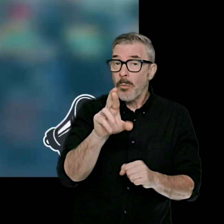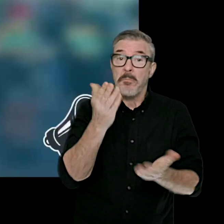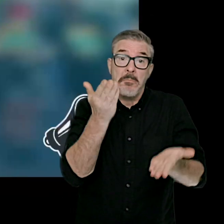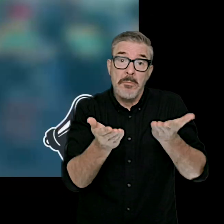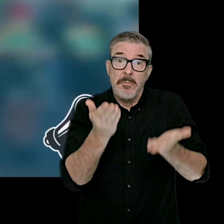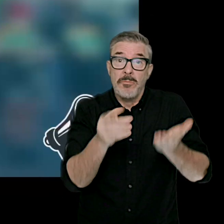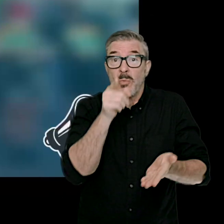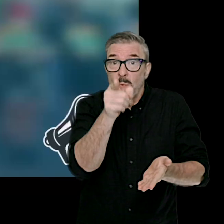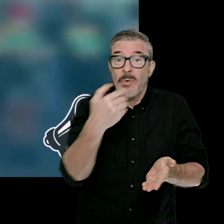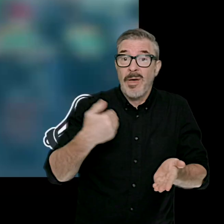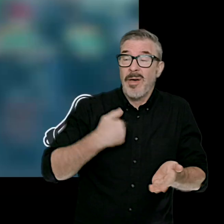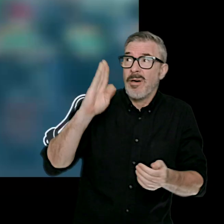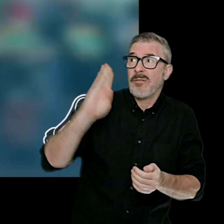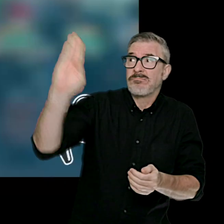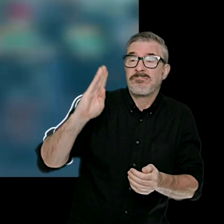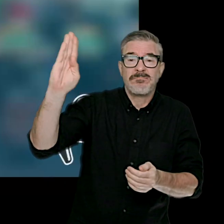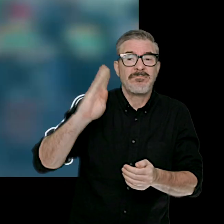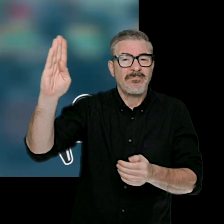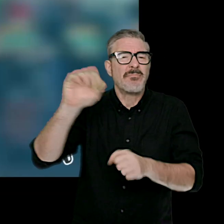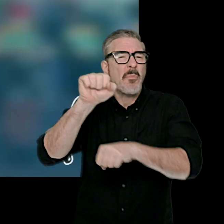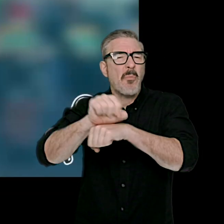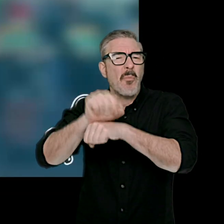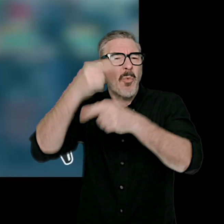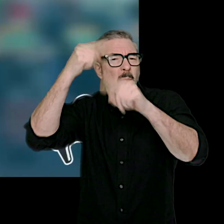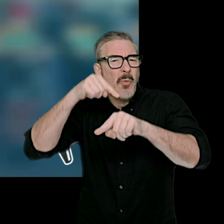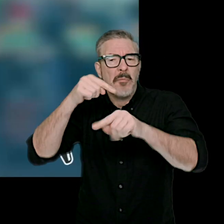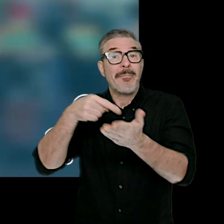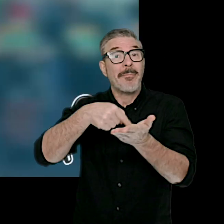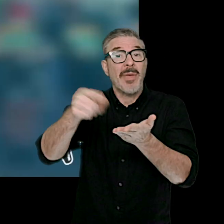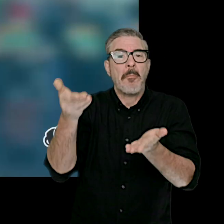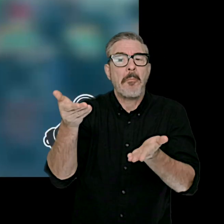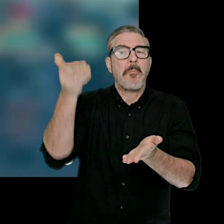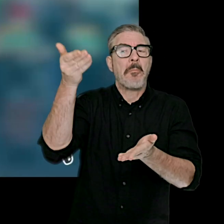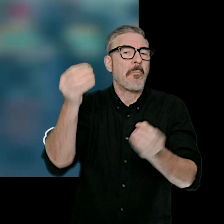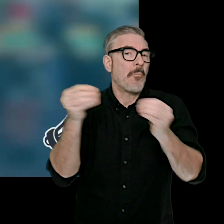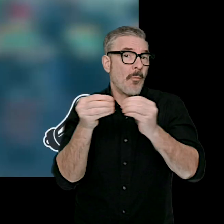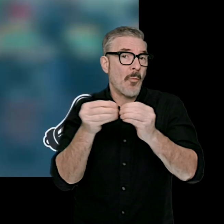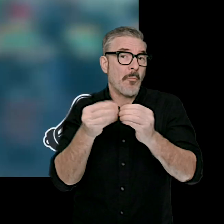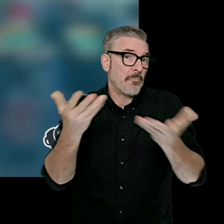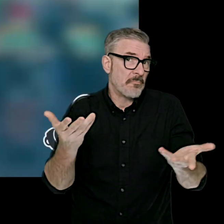Or you could be paid at least the higher wage that's in your employment agreement.